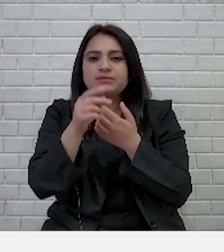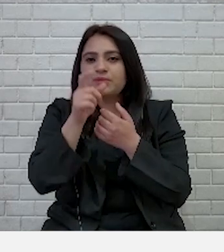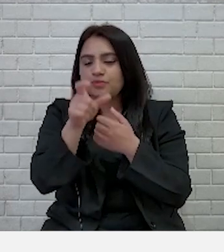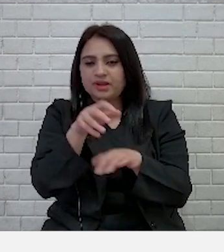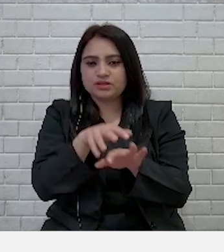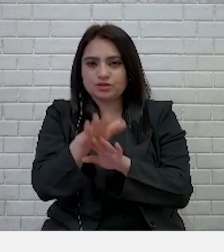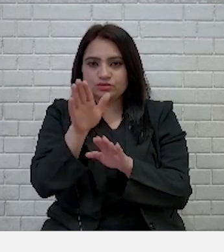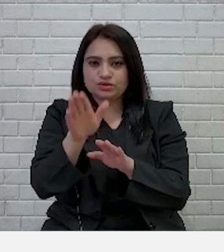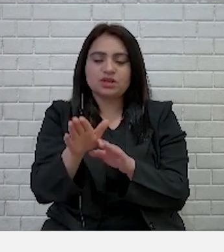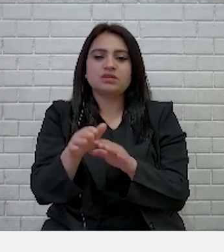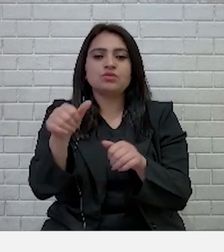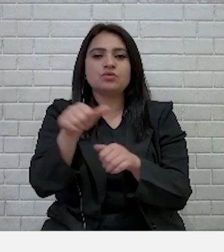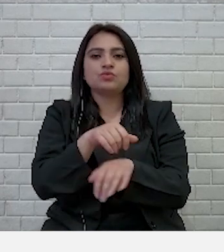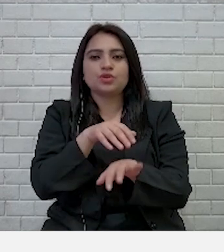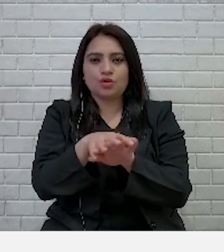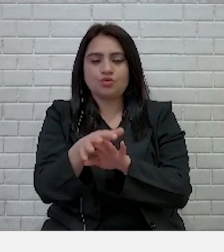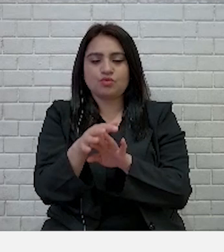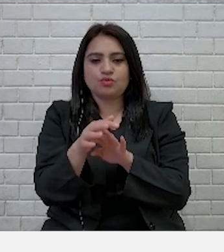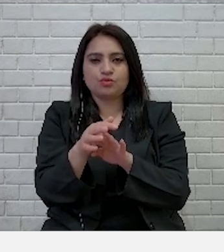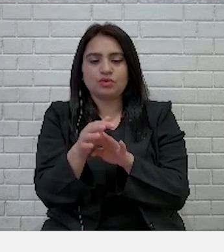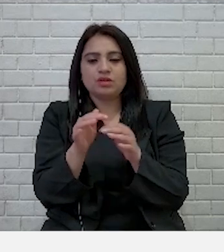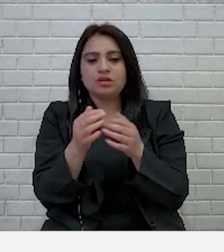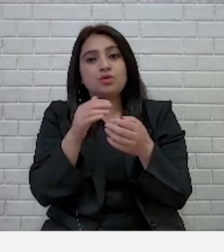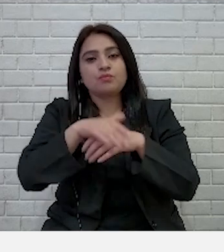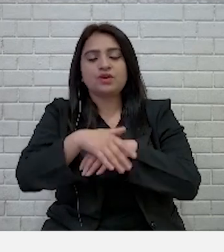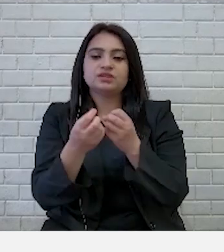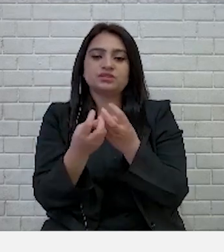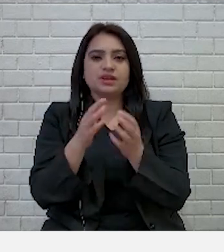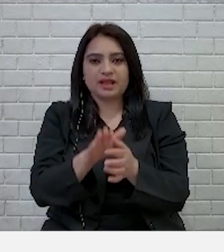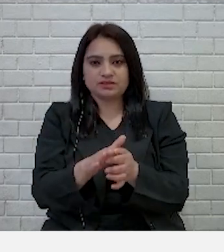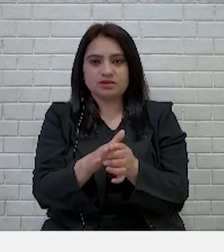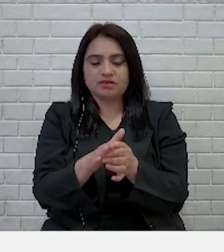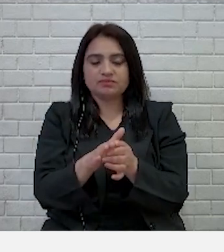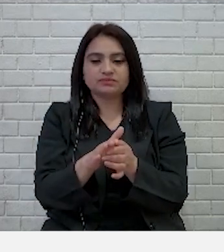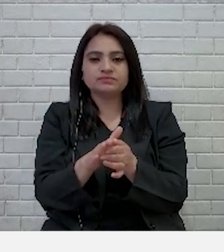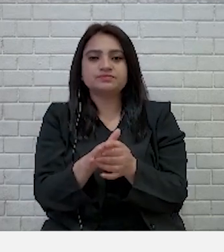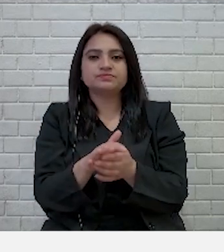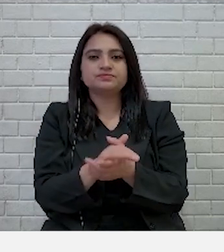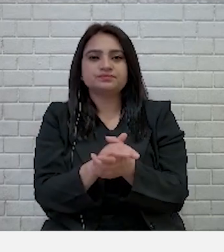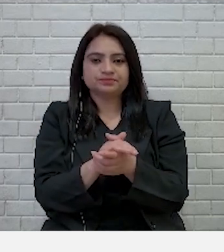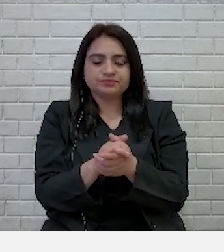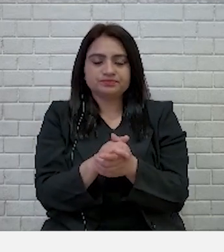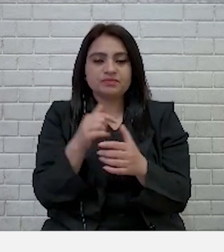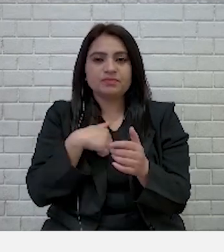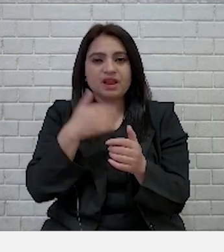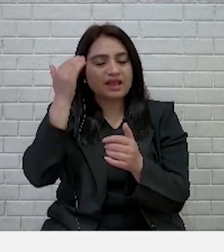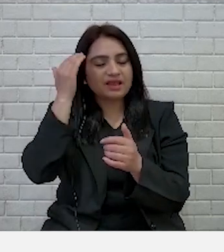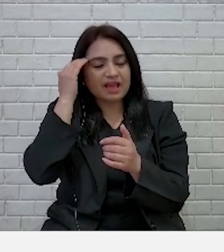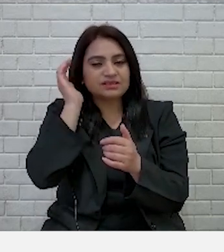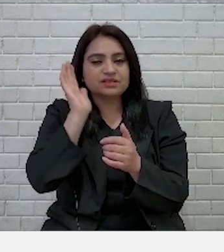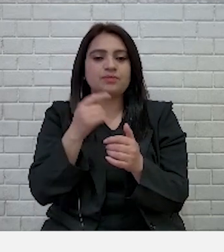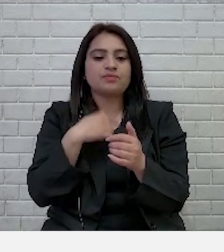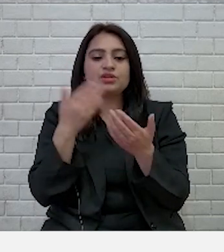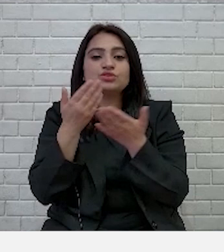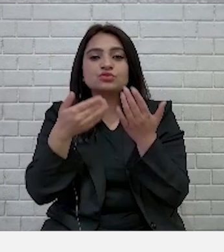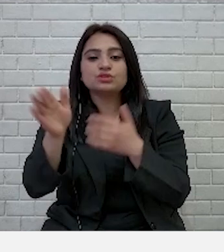when I was a kid, when I used to go to school early in the mornings, I could hear the bells from Bageswari Mandir and the Azzan